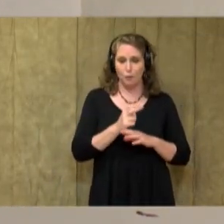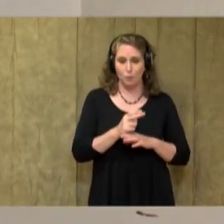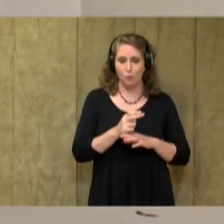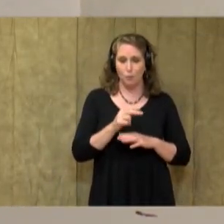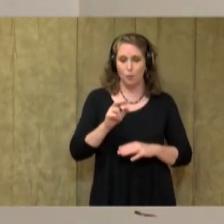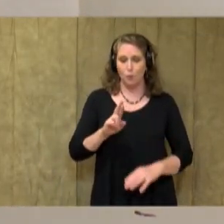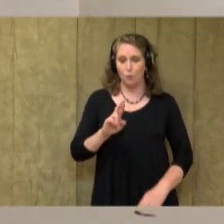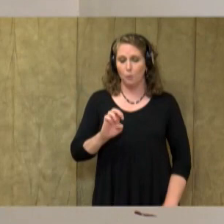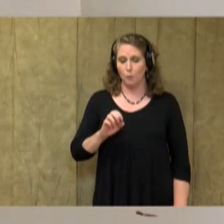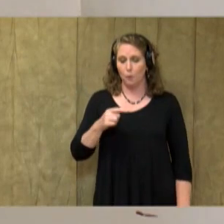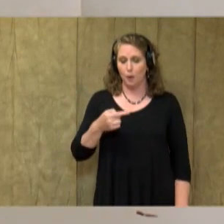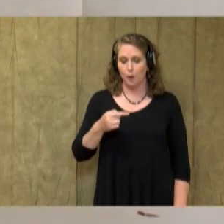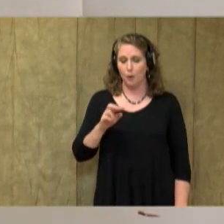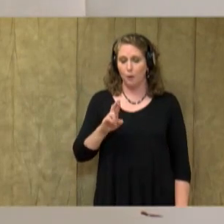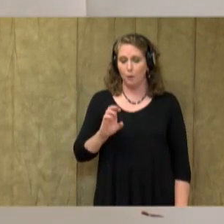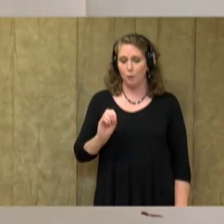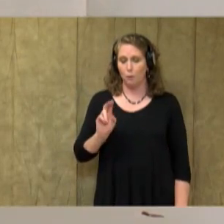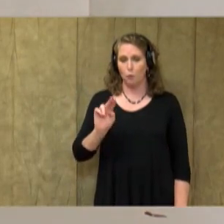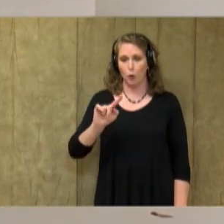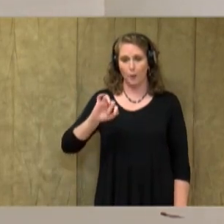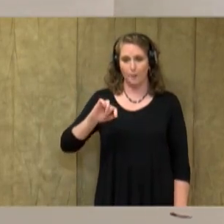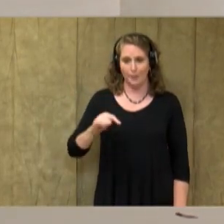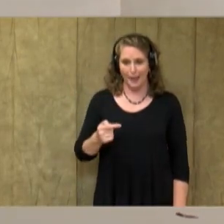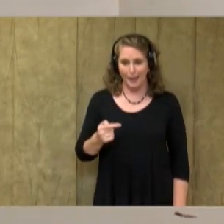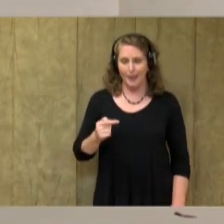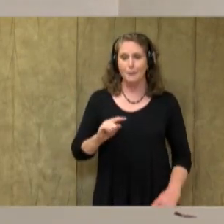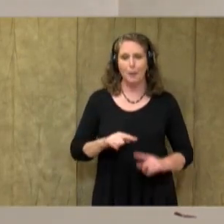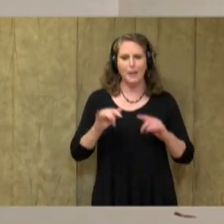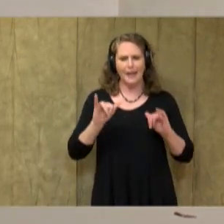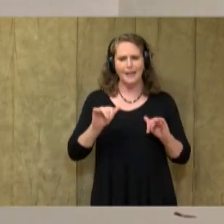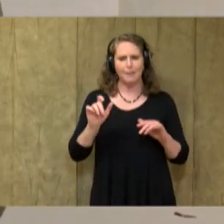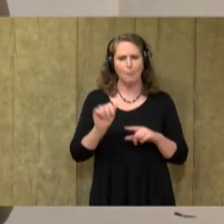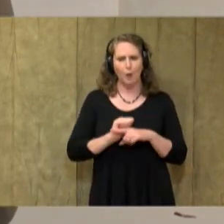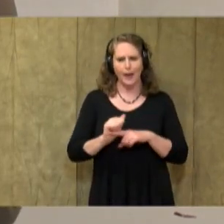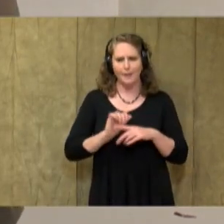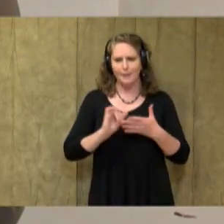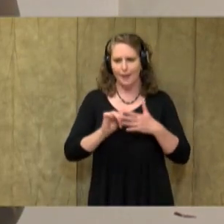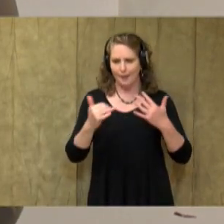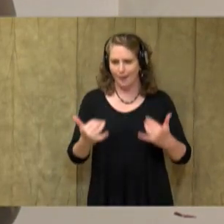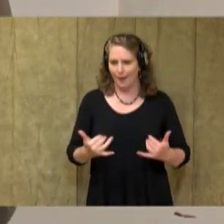want to go ahead and get into talking about our regrouping.